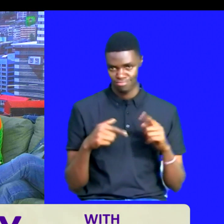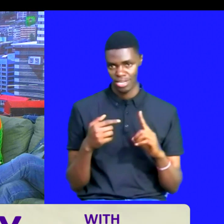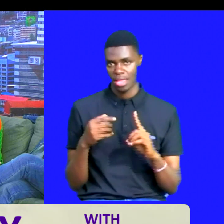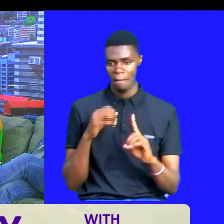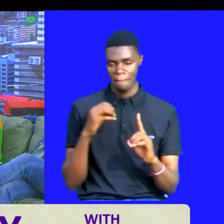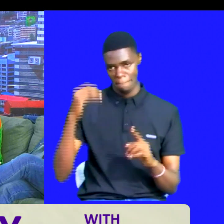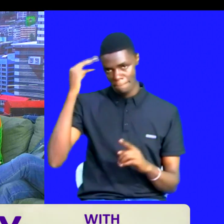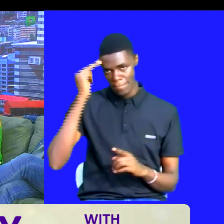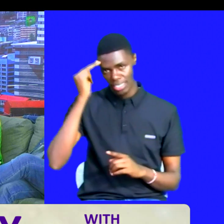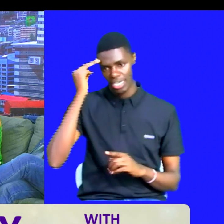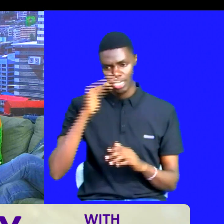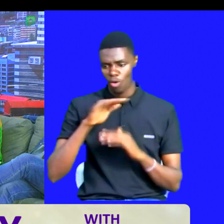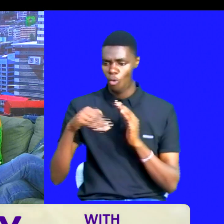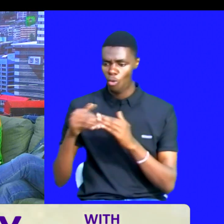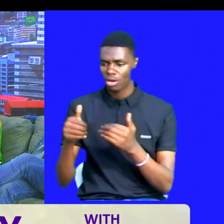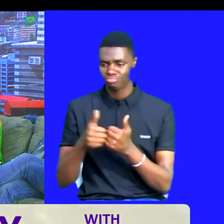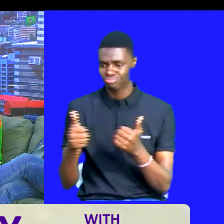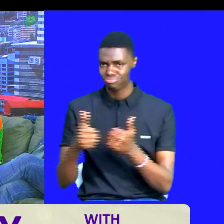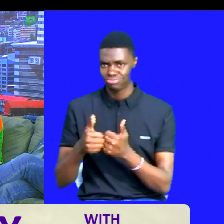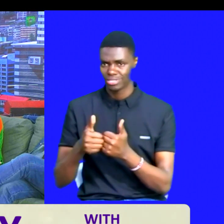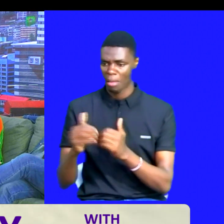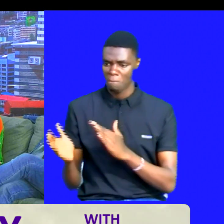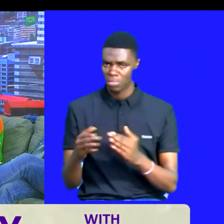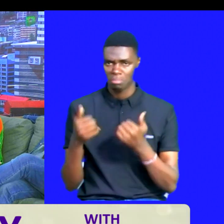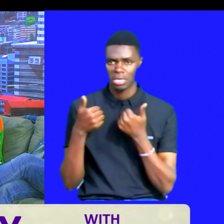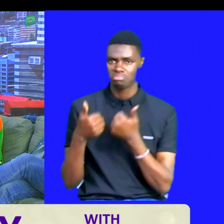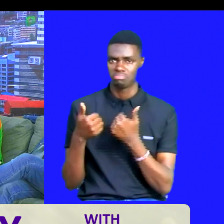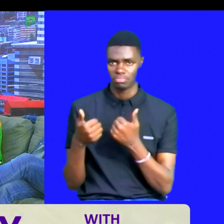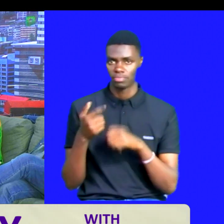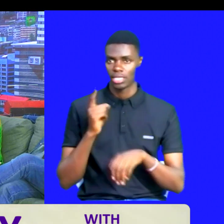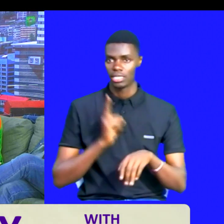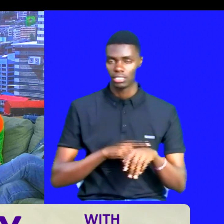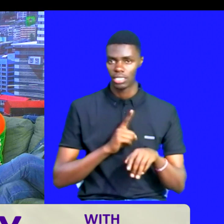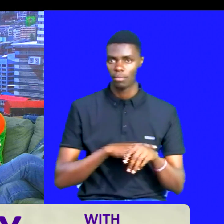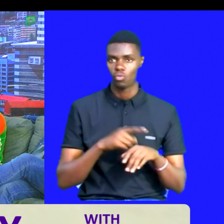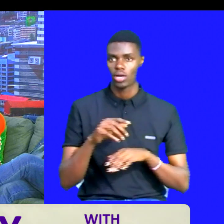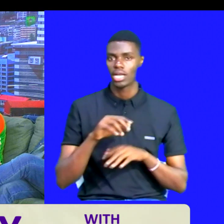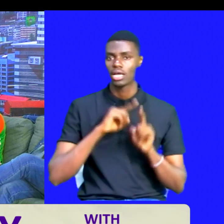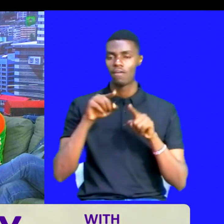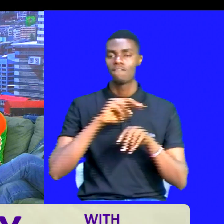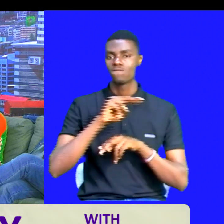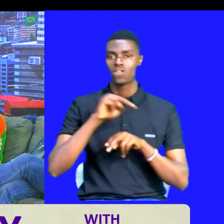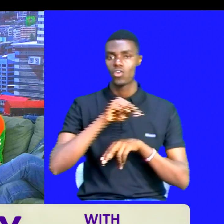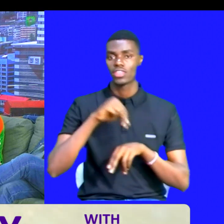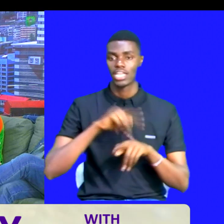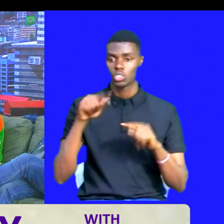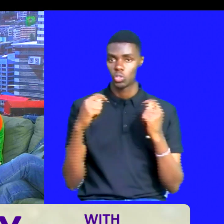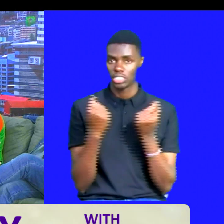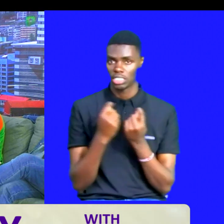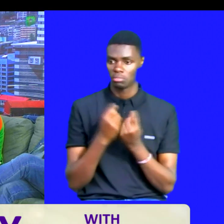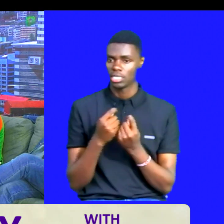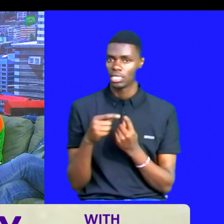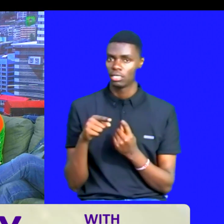mentally, like they are all well prepared. Right. Because when they are being good for national team, they have been